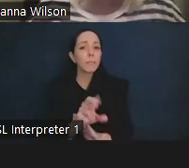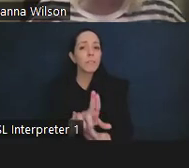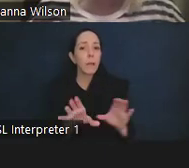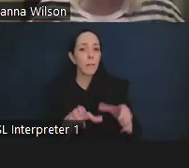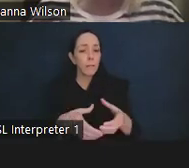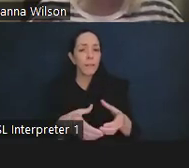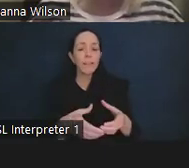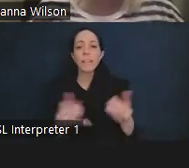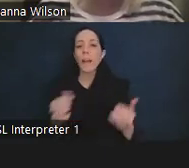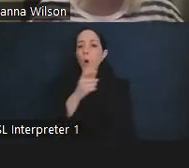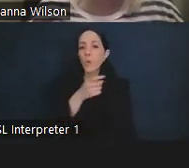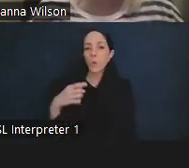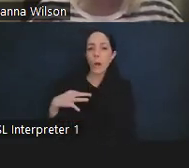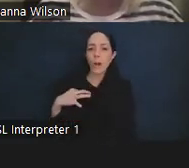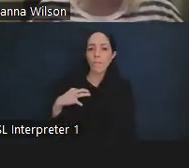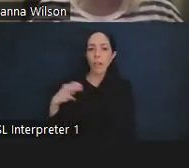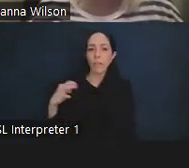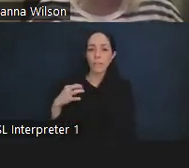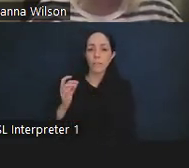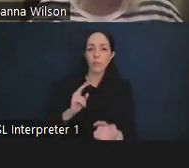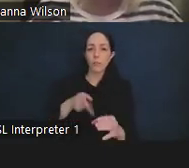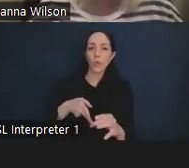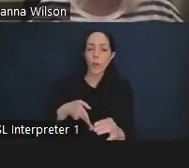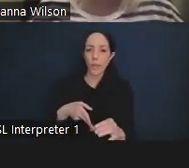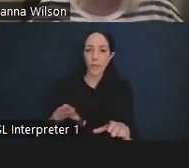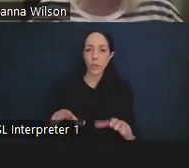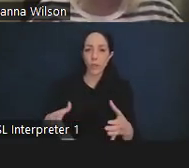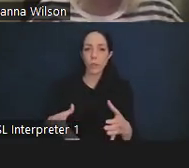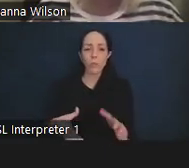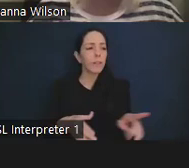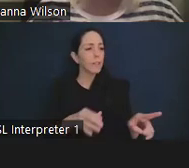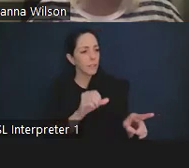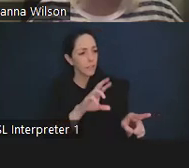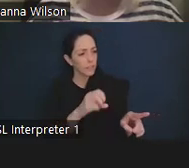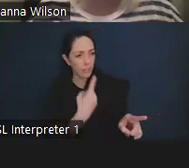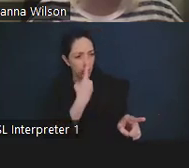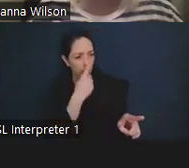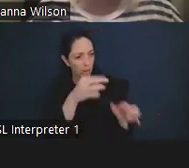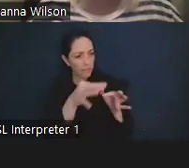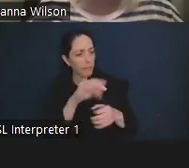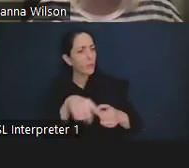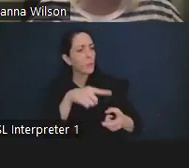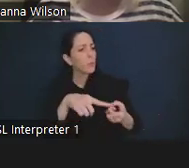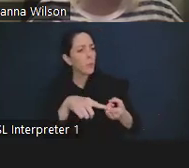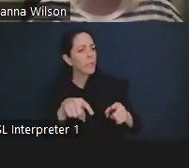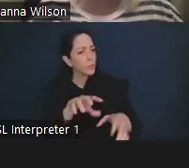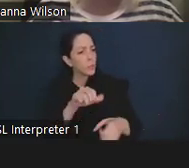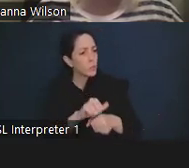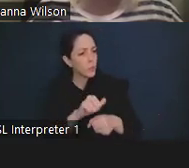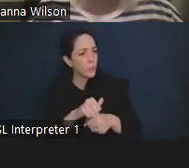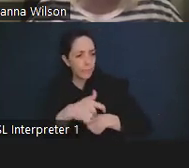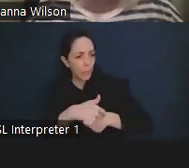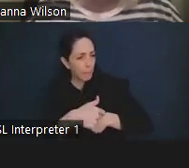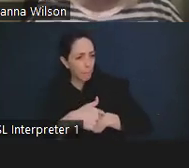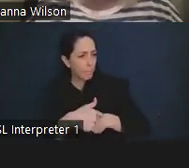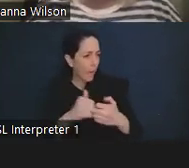And Sarah, can you maybe speak to the timeline of when we hope this committee to initiate its work and see that it will come